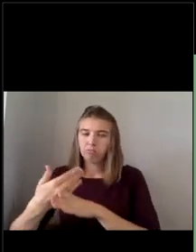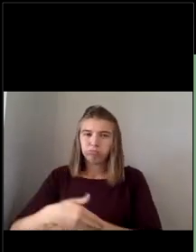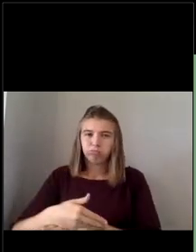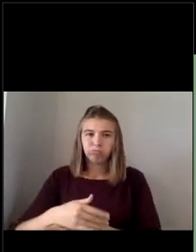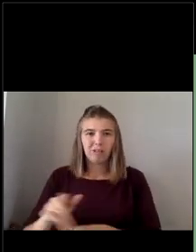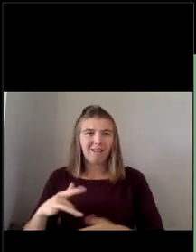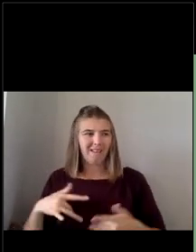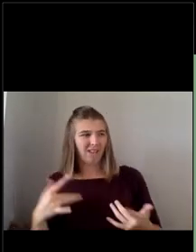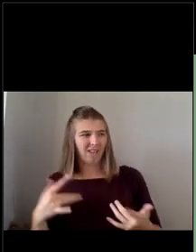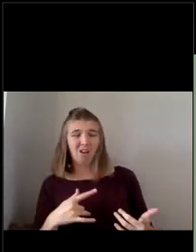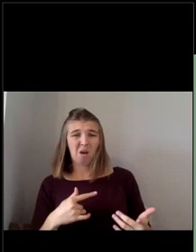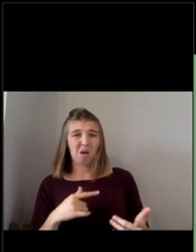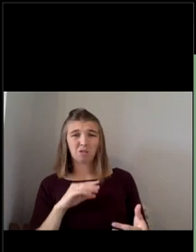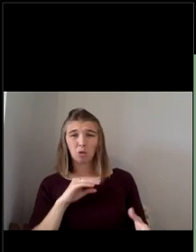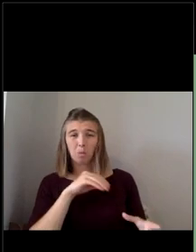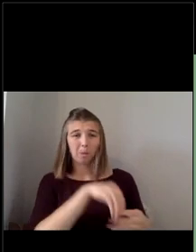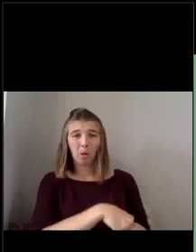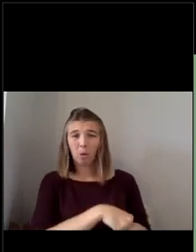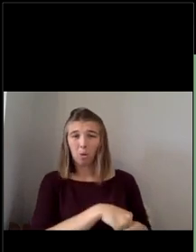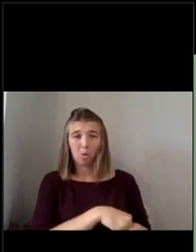sense of being isolated.